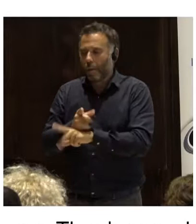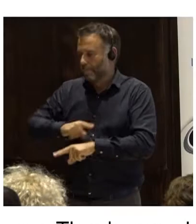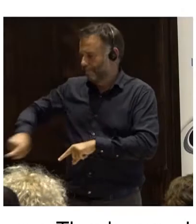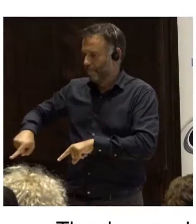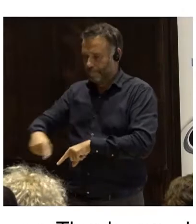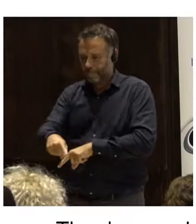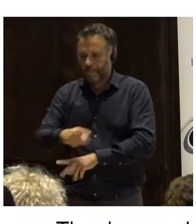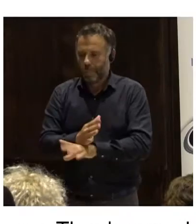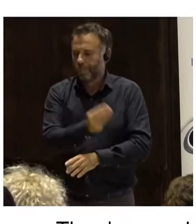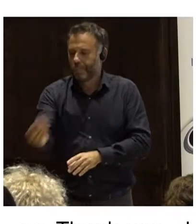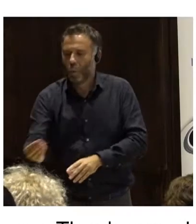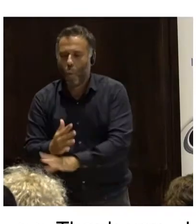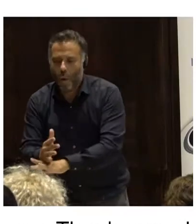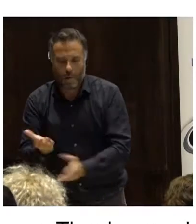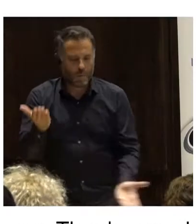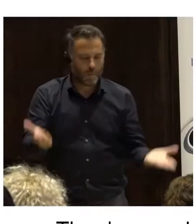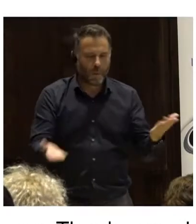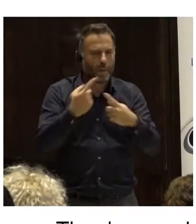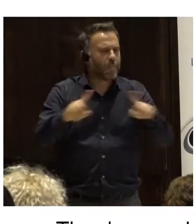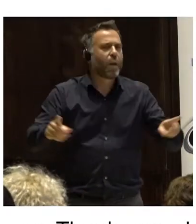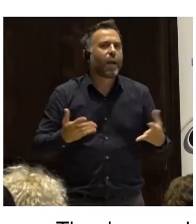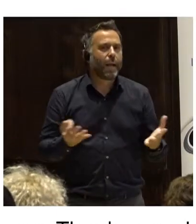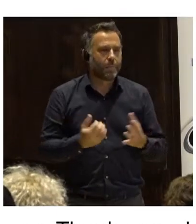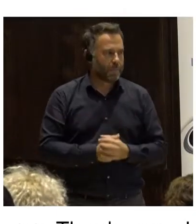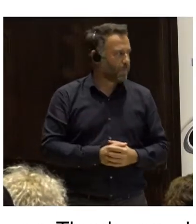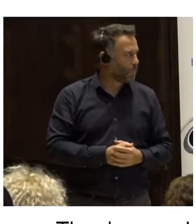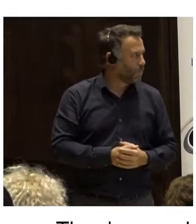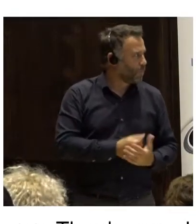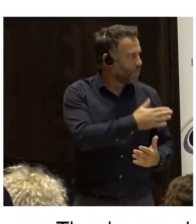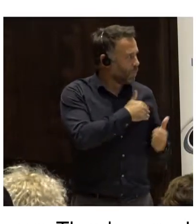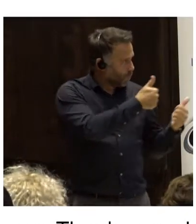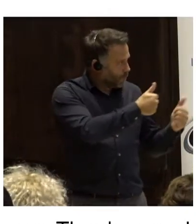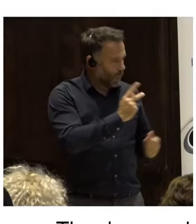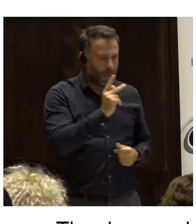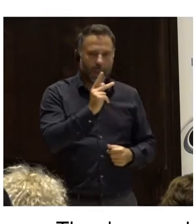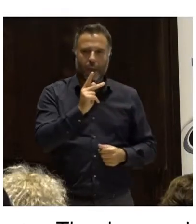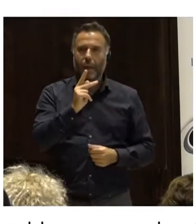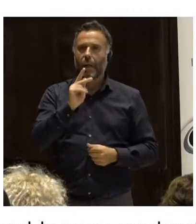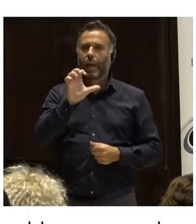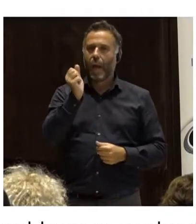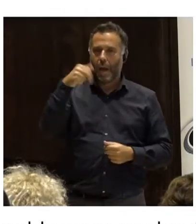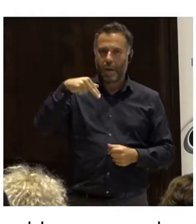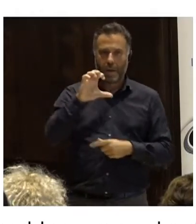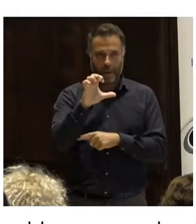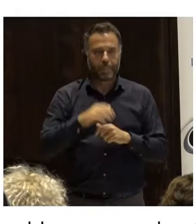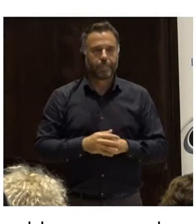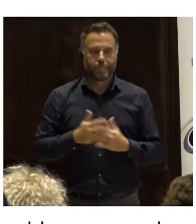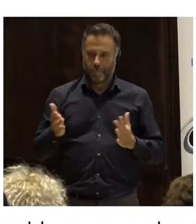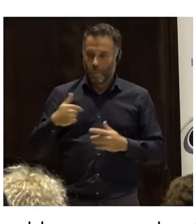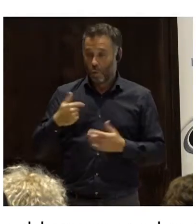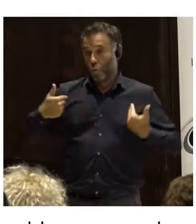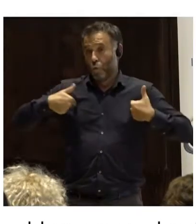Maybe Kim? Well, here I am only the engineer, and I drink the words